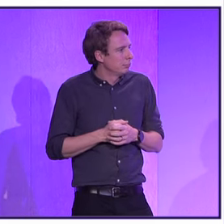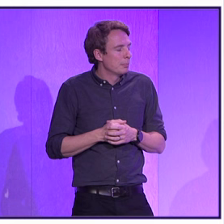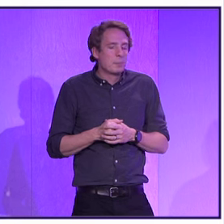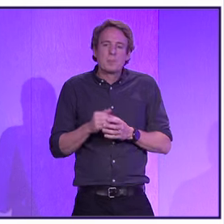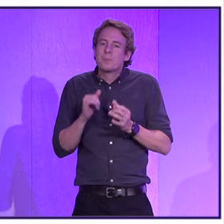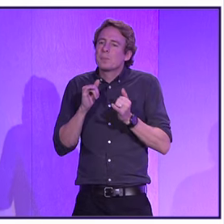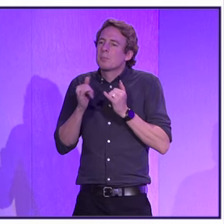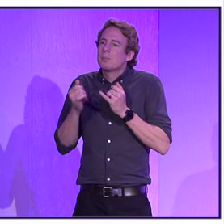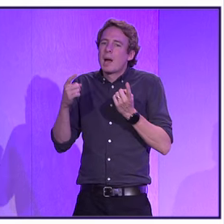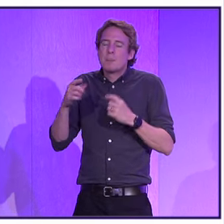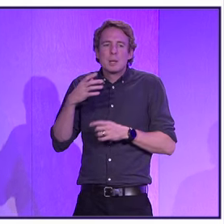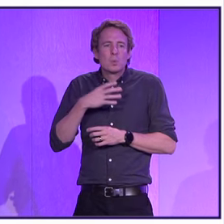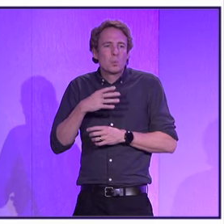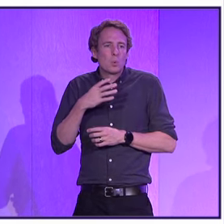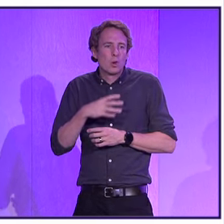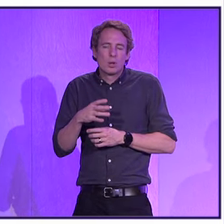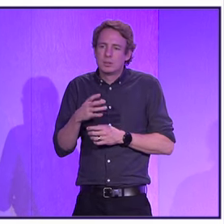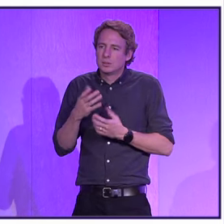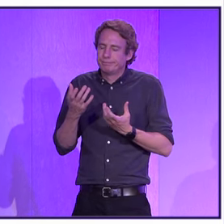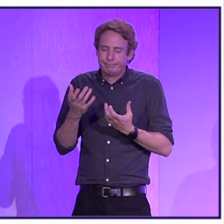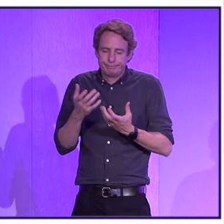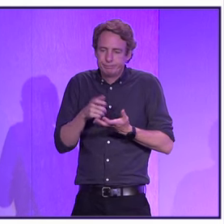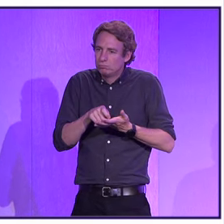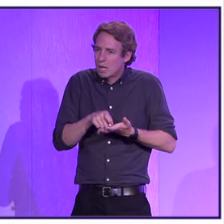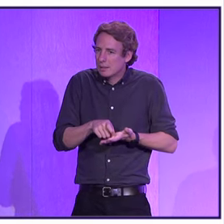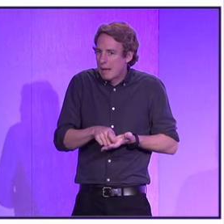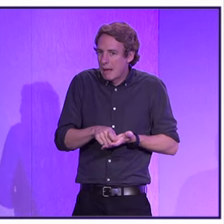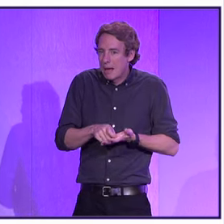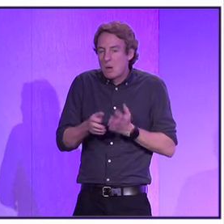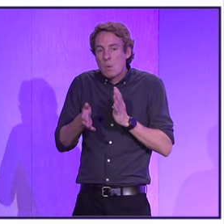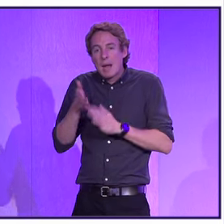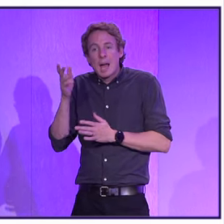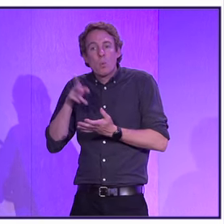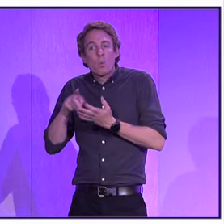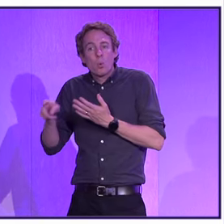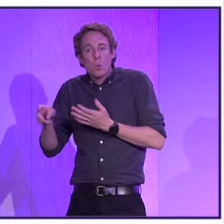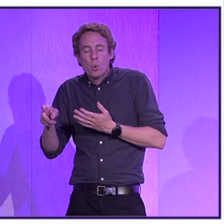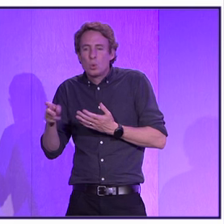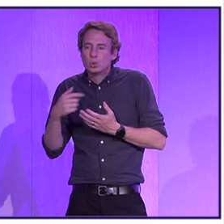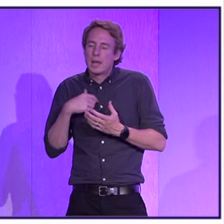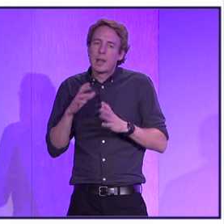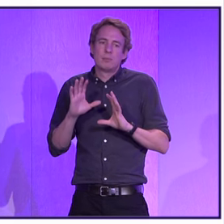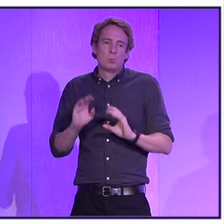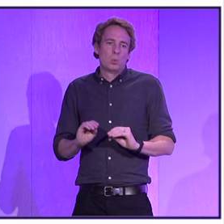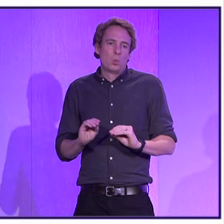It might be that you want to write things down or go for a walk or just check in with